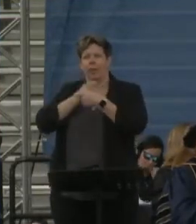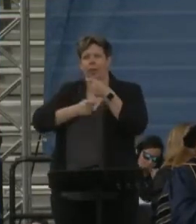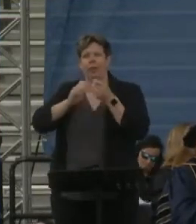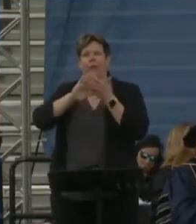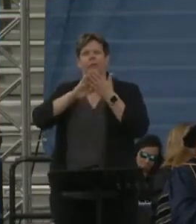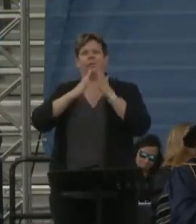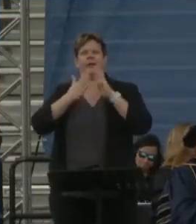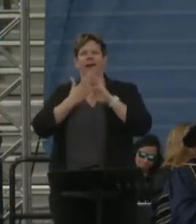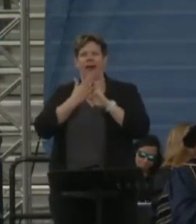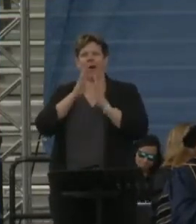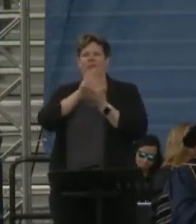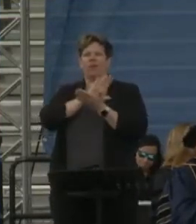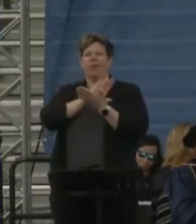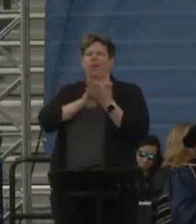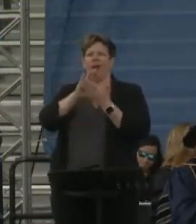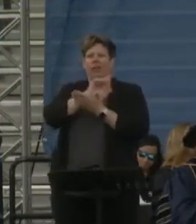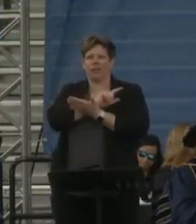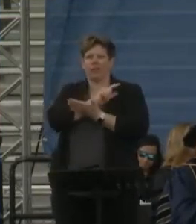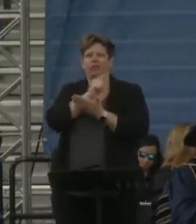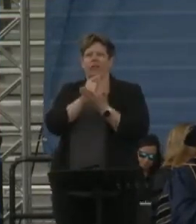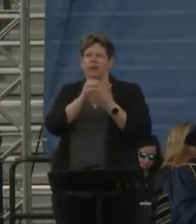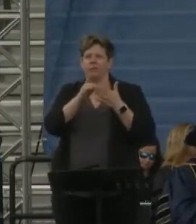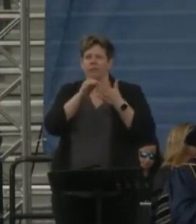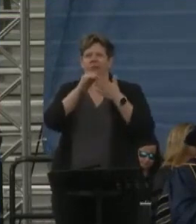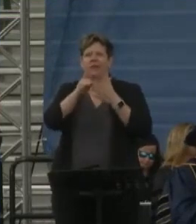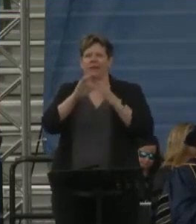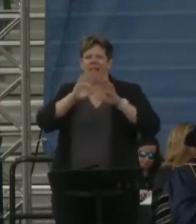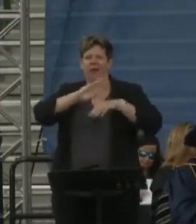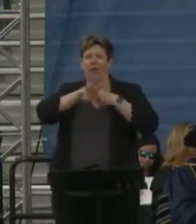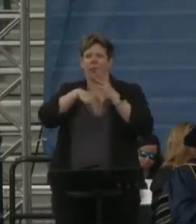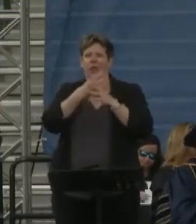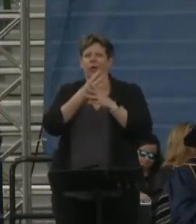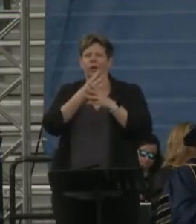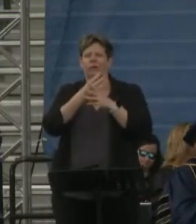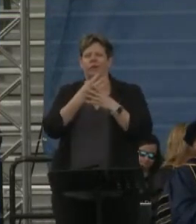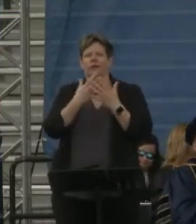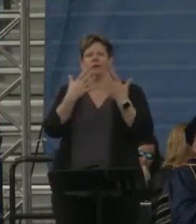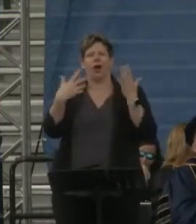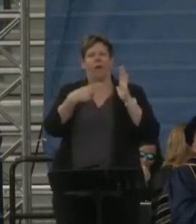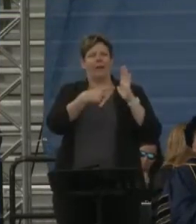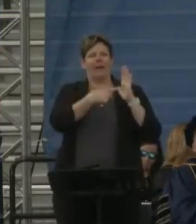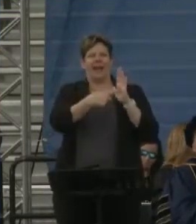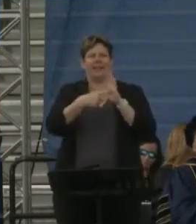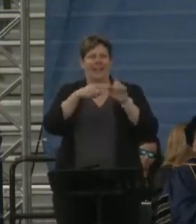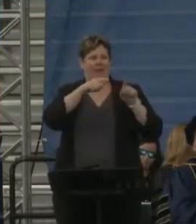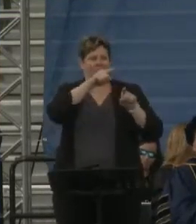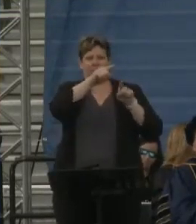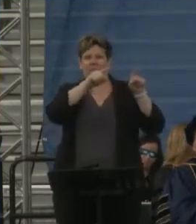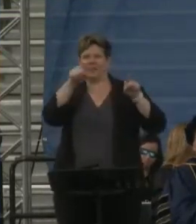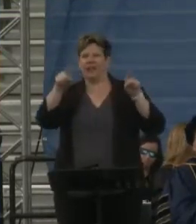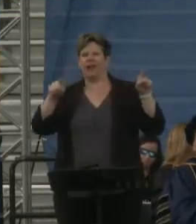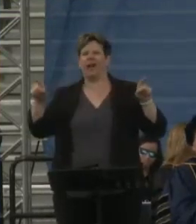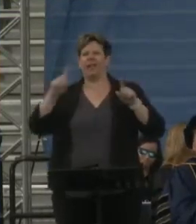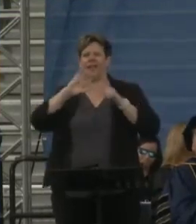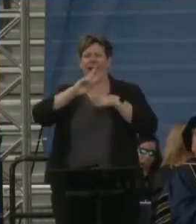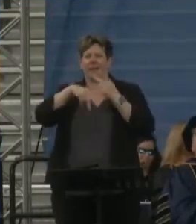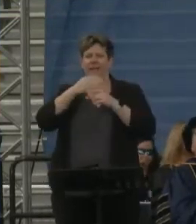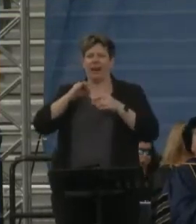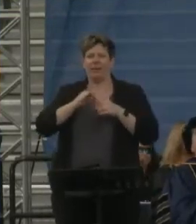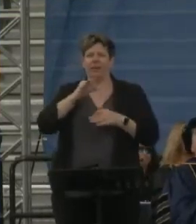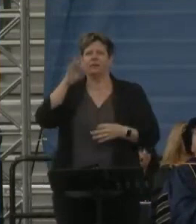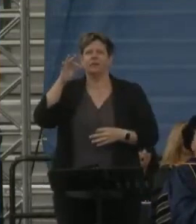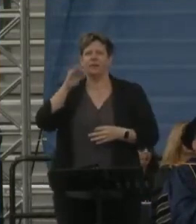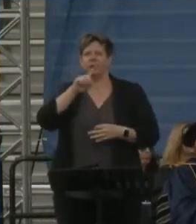stewards of our society. There are so many examples of this exact spirit in this group here today. You